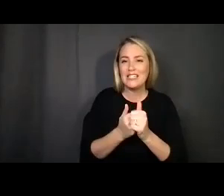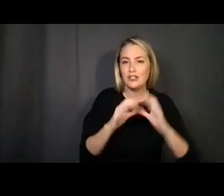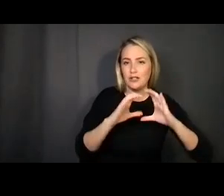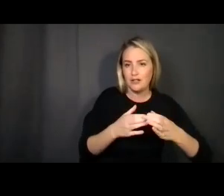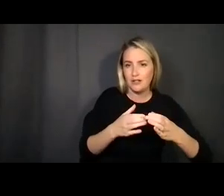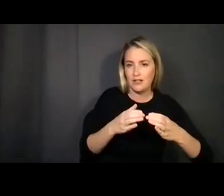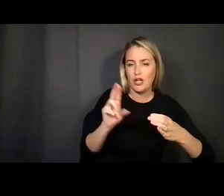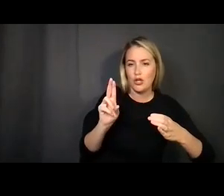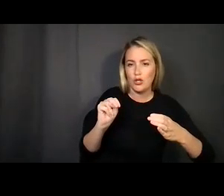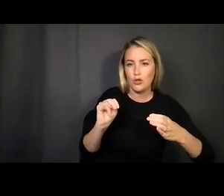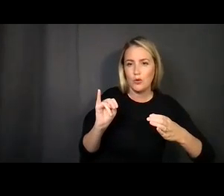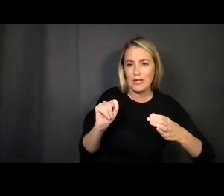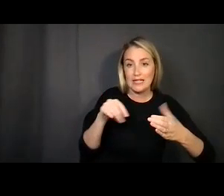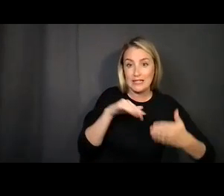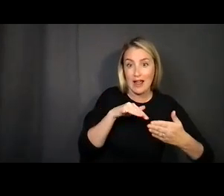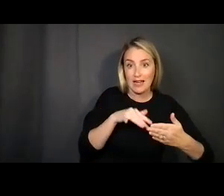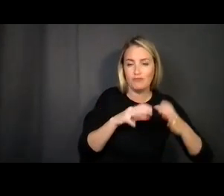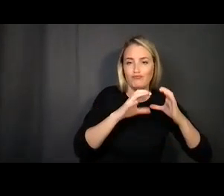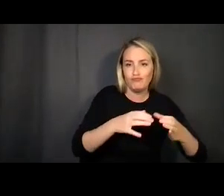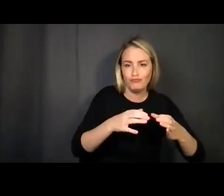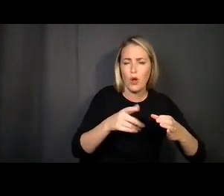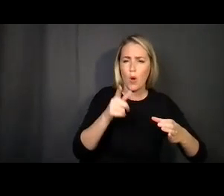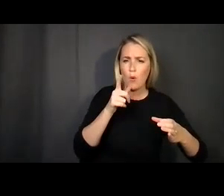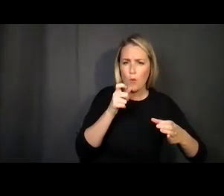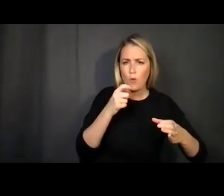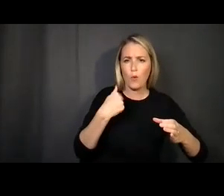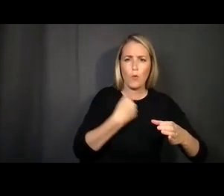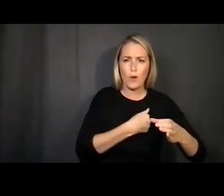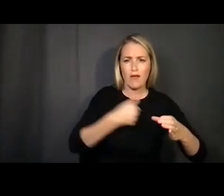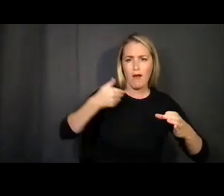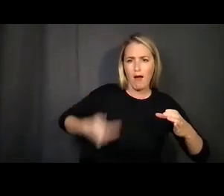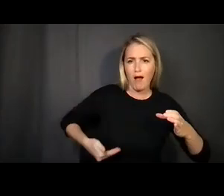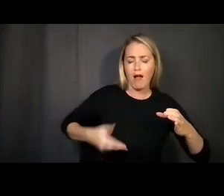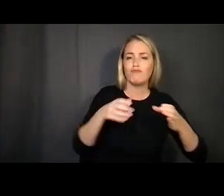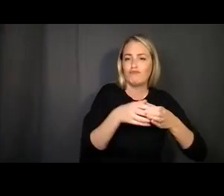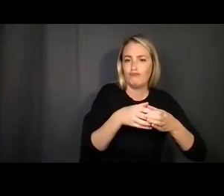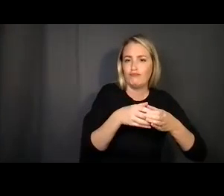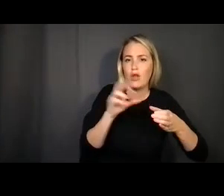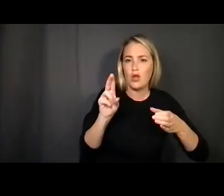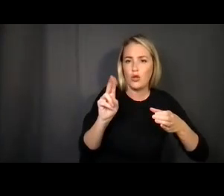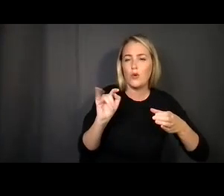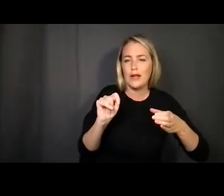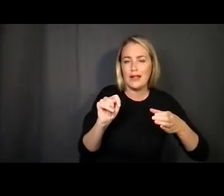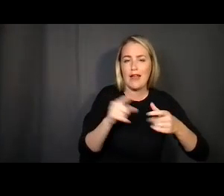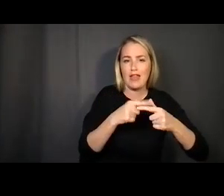of study. So their Who We Are unit has their items organized underneath that header.